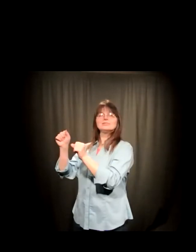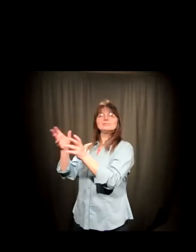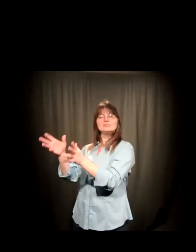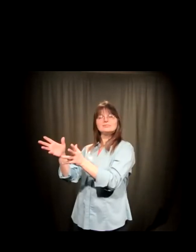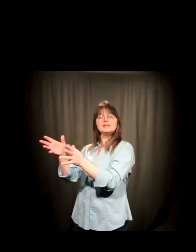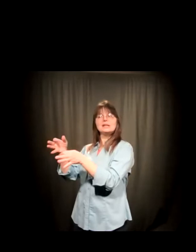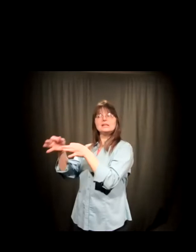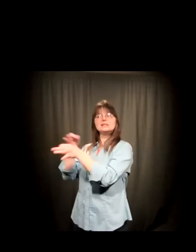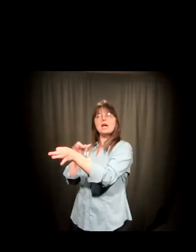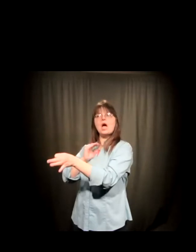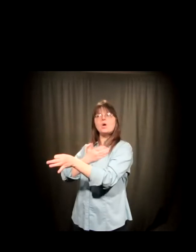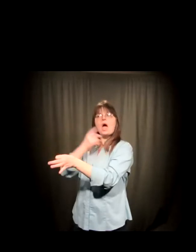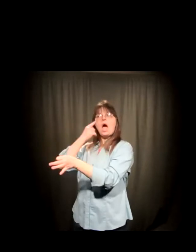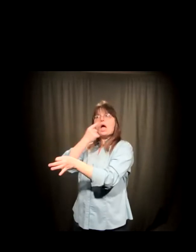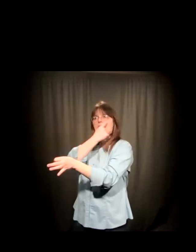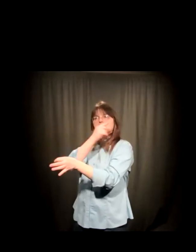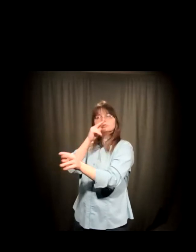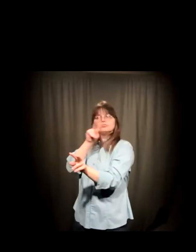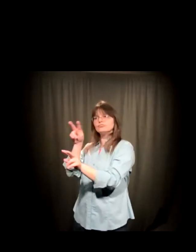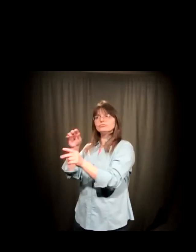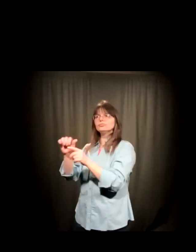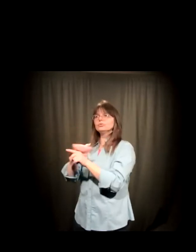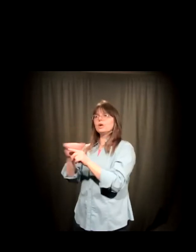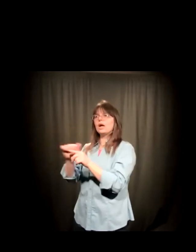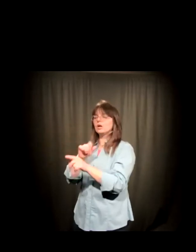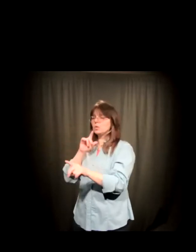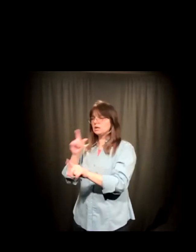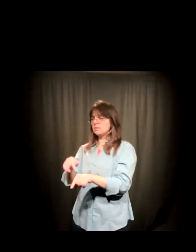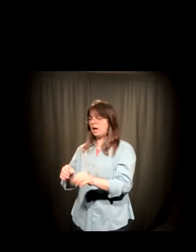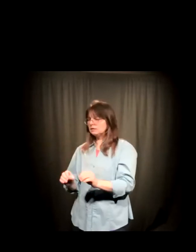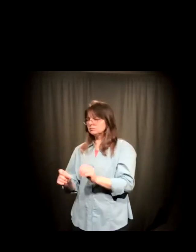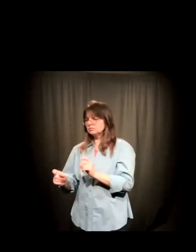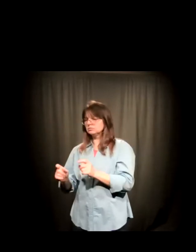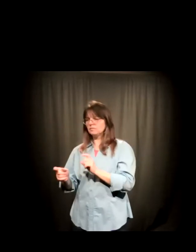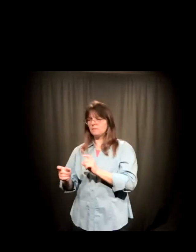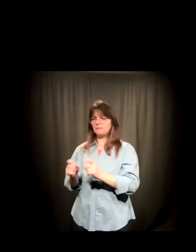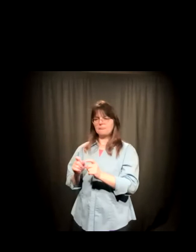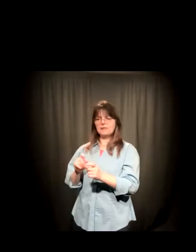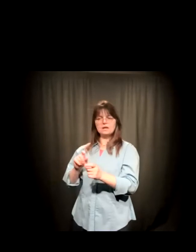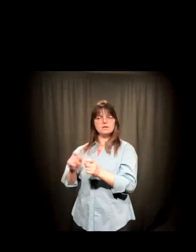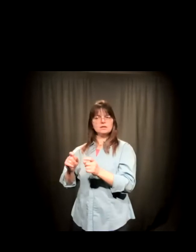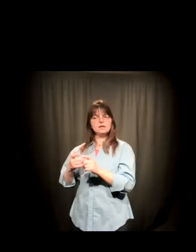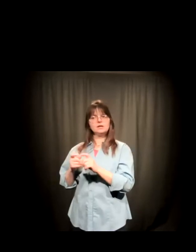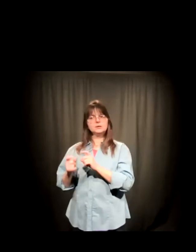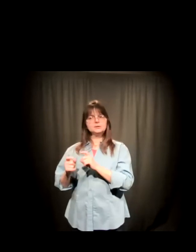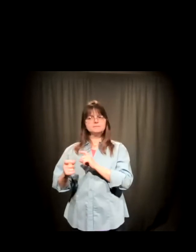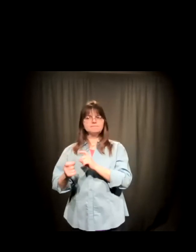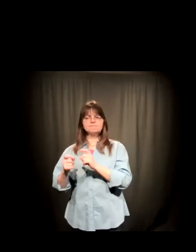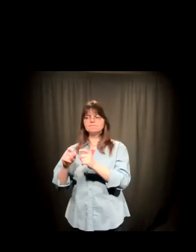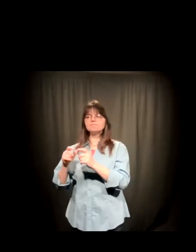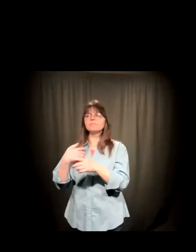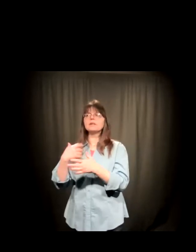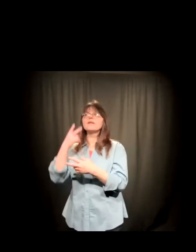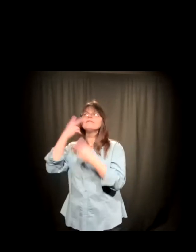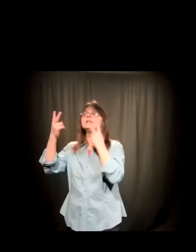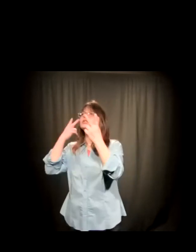Instead, our eyes were trained to respond to the slightest movements in our periphery. We scanned the visual world, both